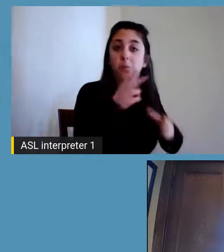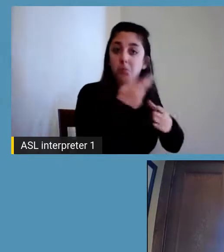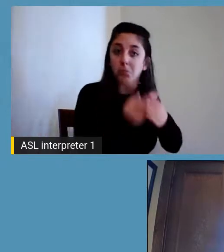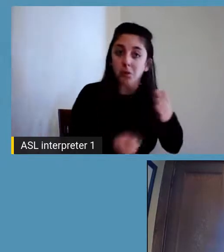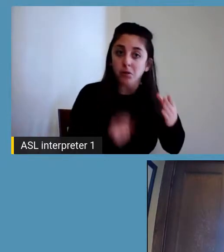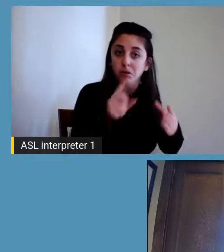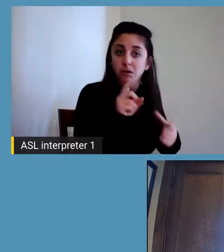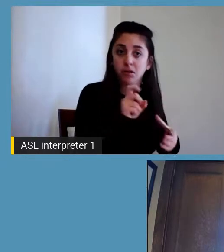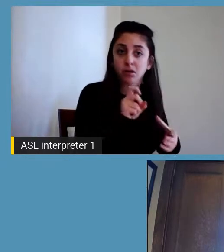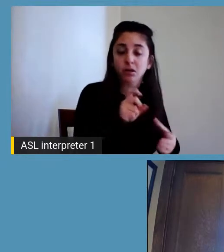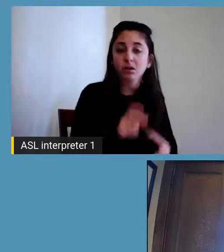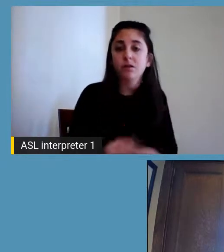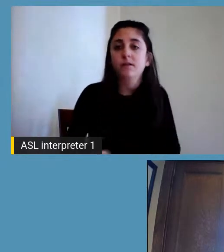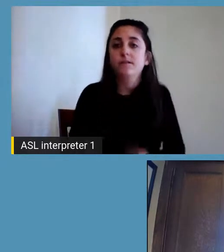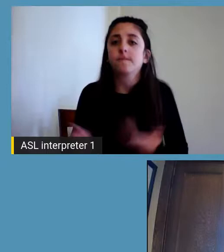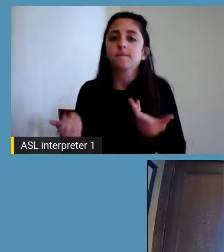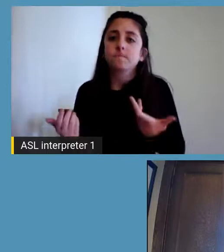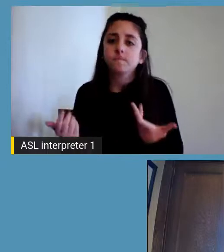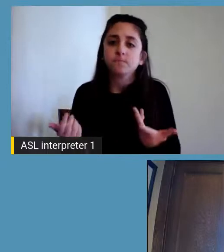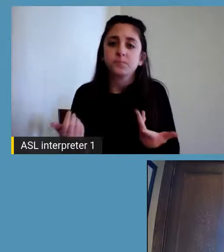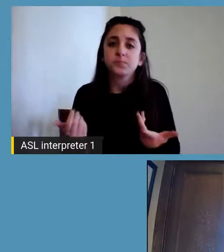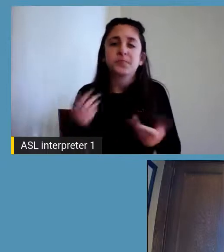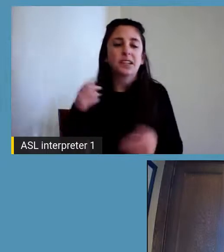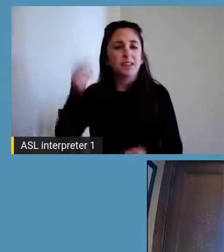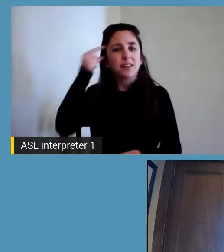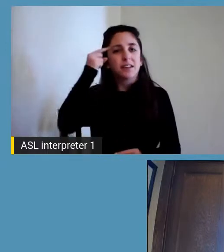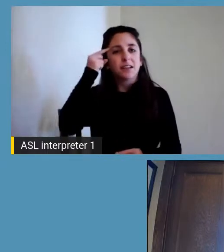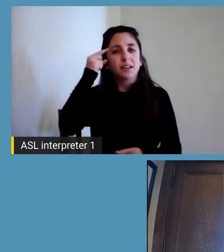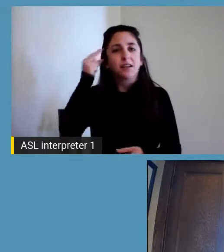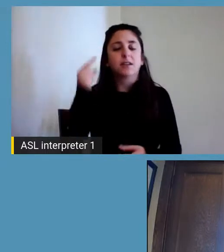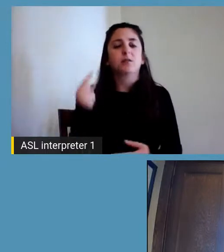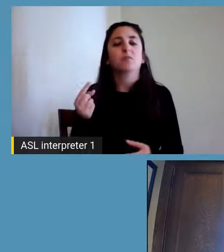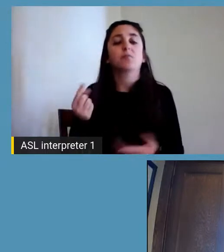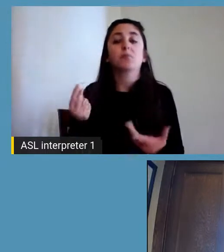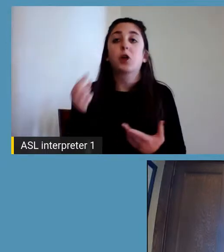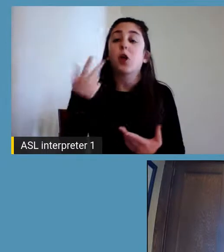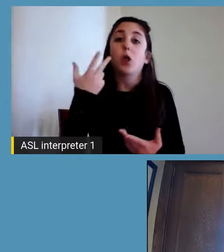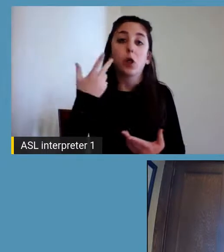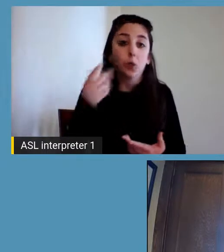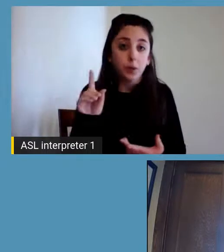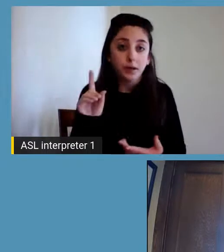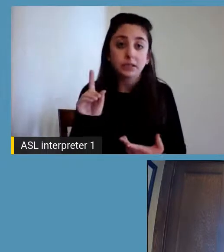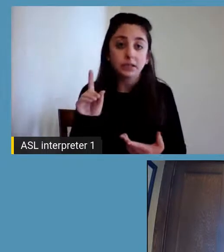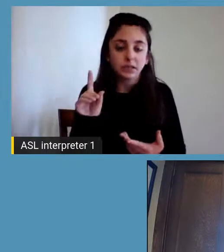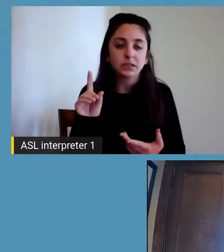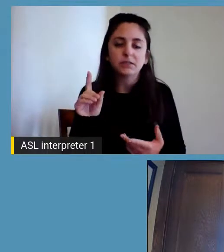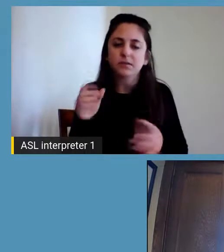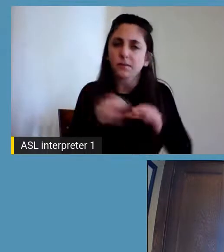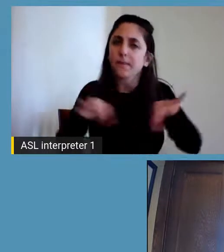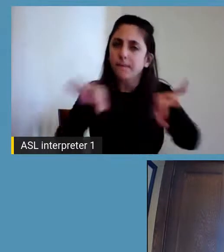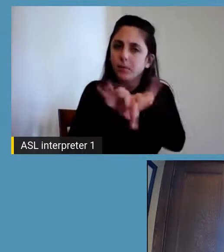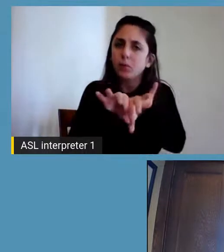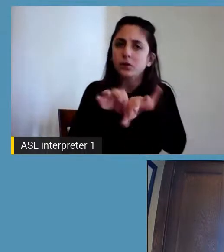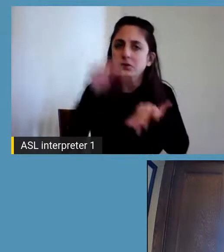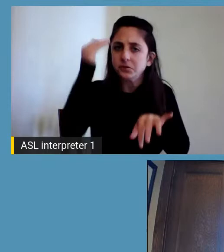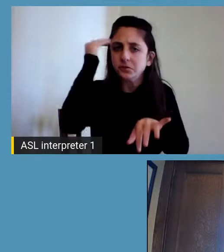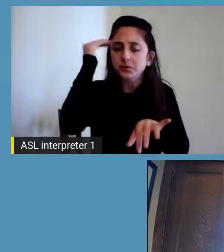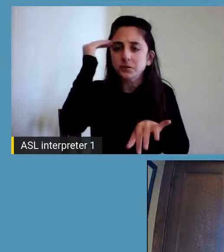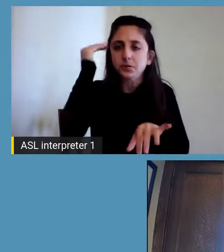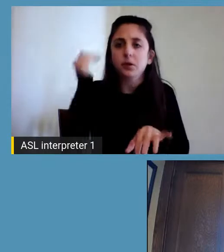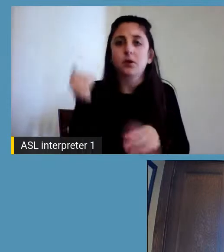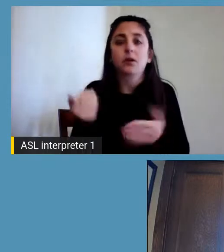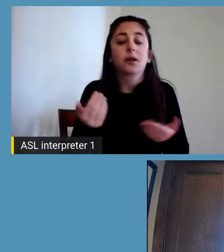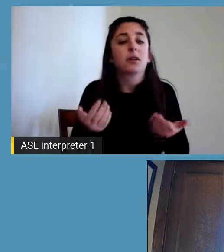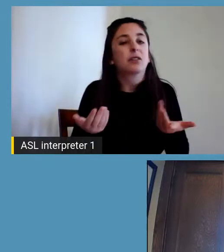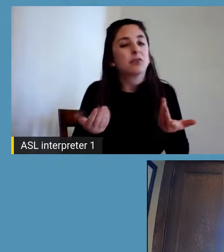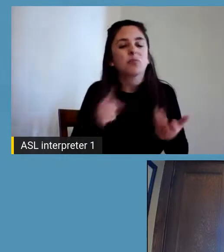Well, for some reason, I just think them as someone that's working in 3D. Mhm. I don't think they really need to be